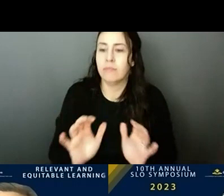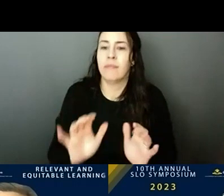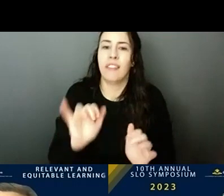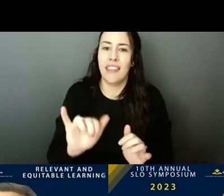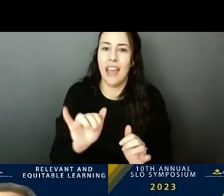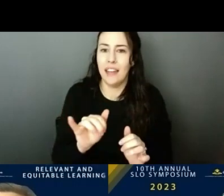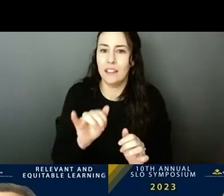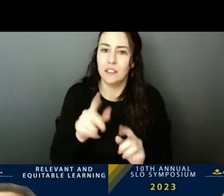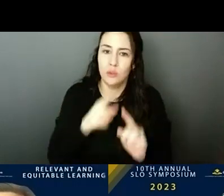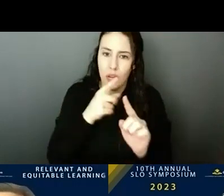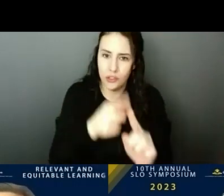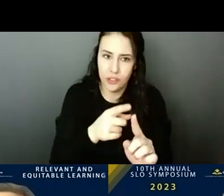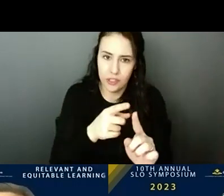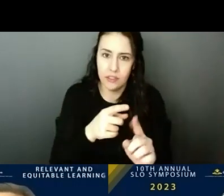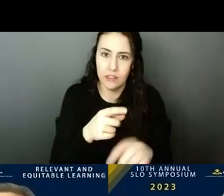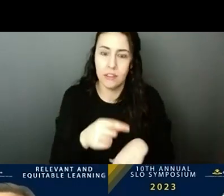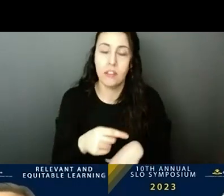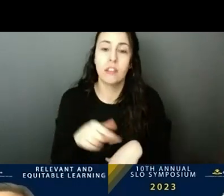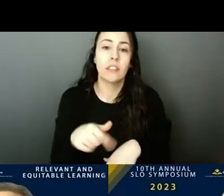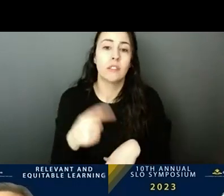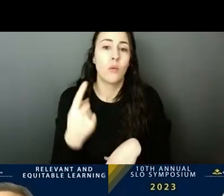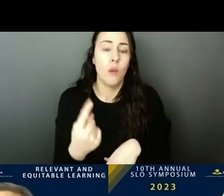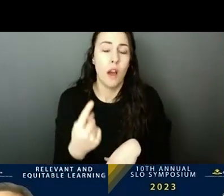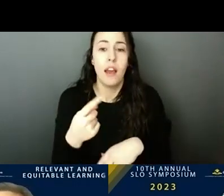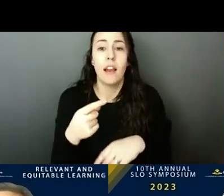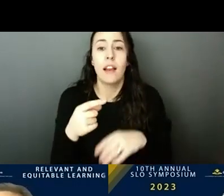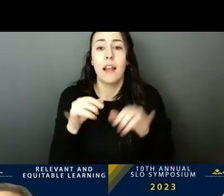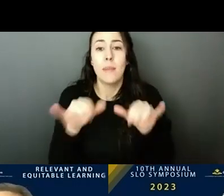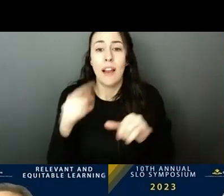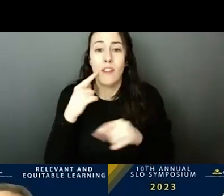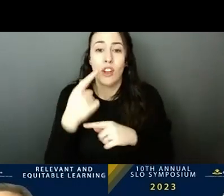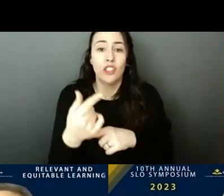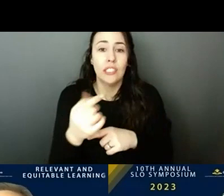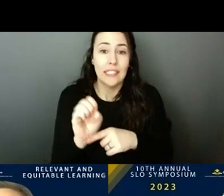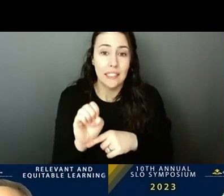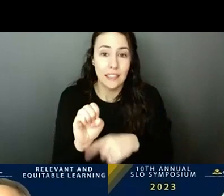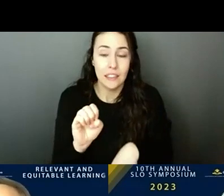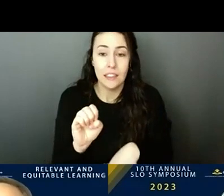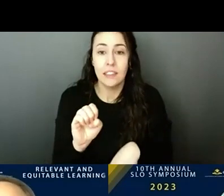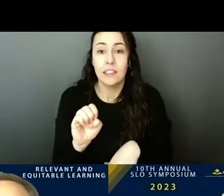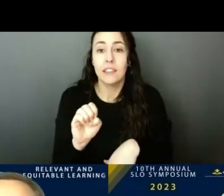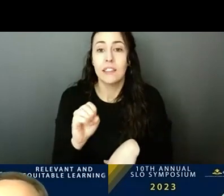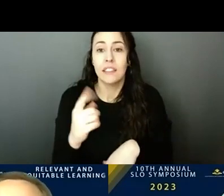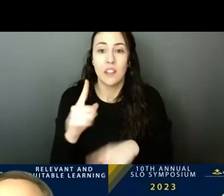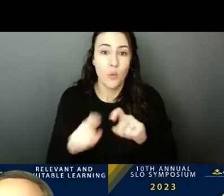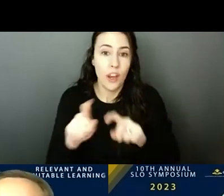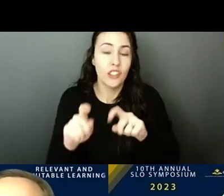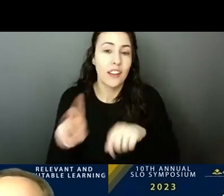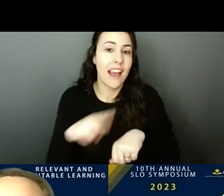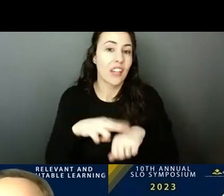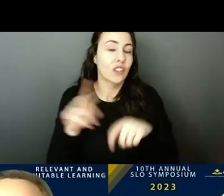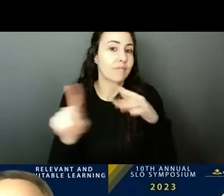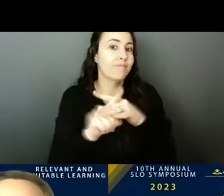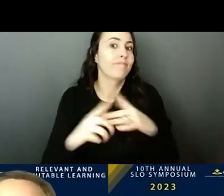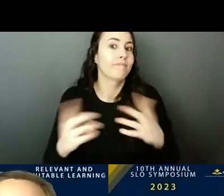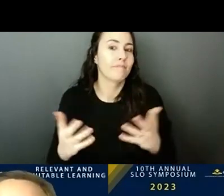come together on this one unified pattern of GE, the question that naturally then brings up is, okay,